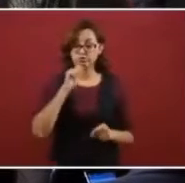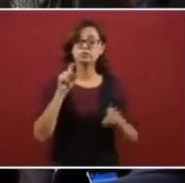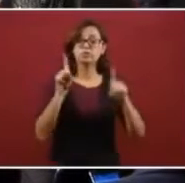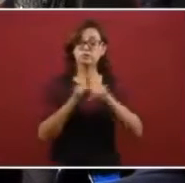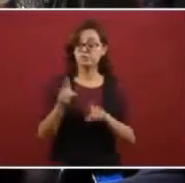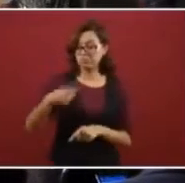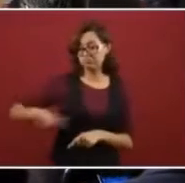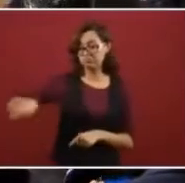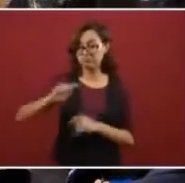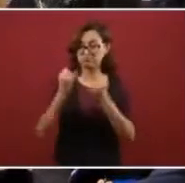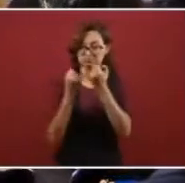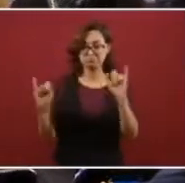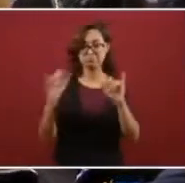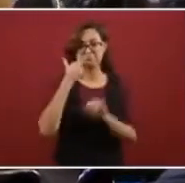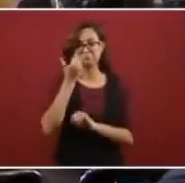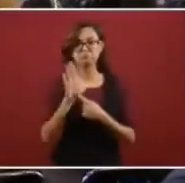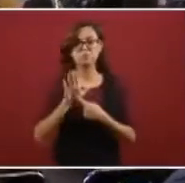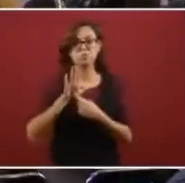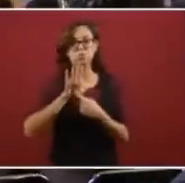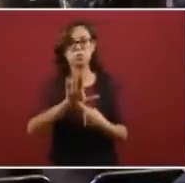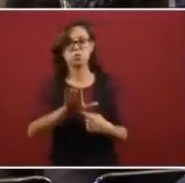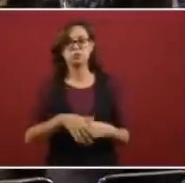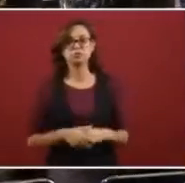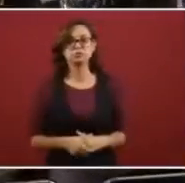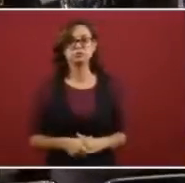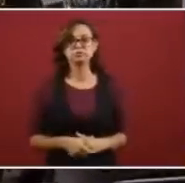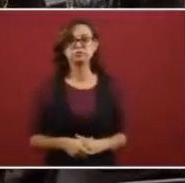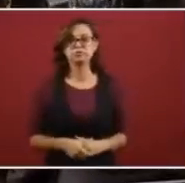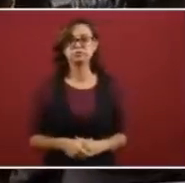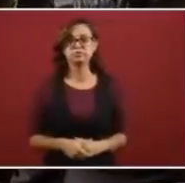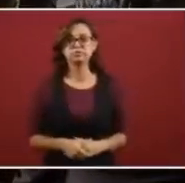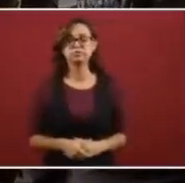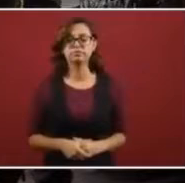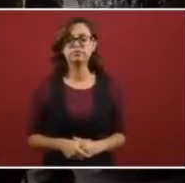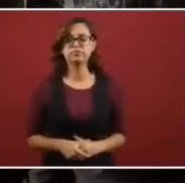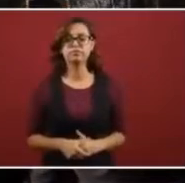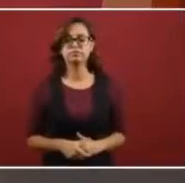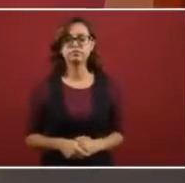that had a scene, a spot to present.